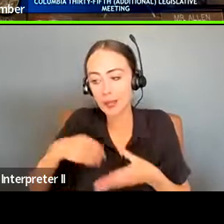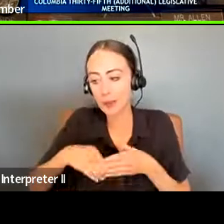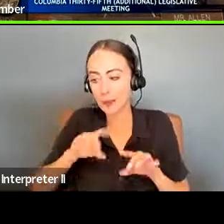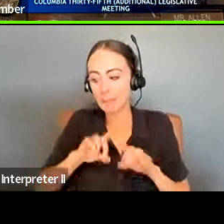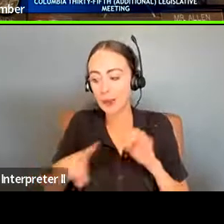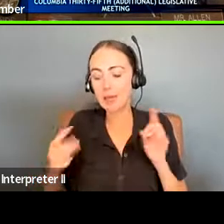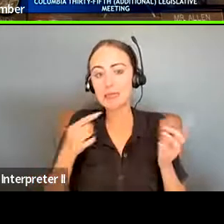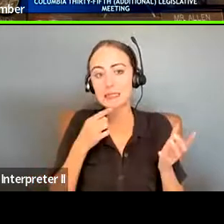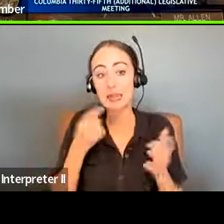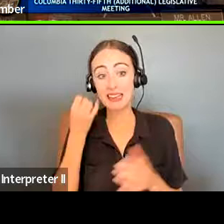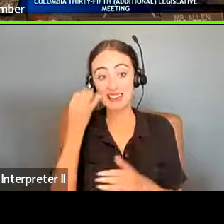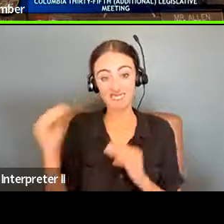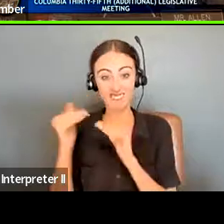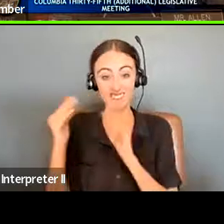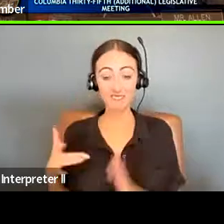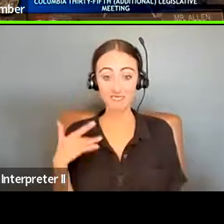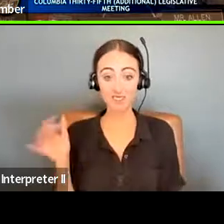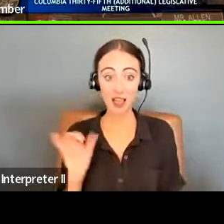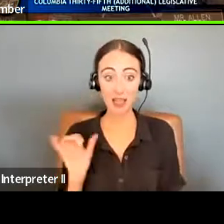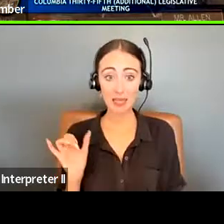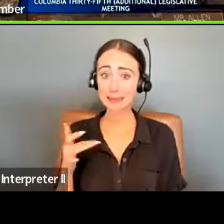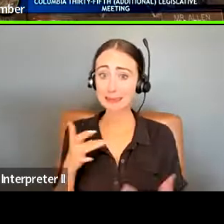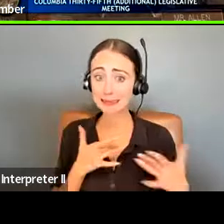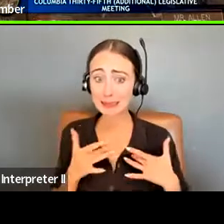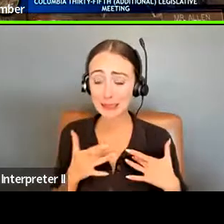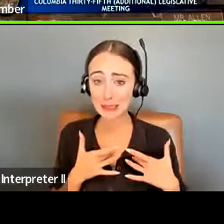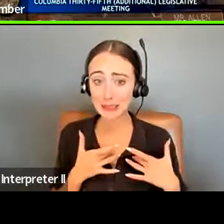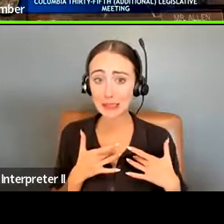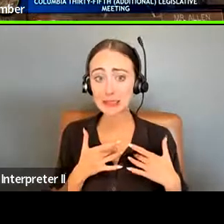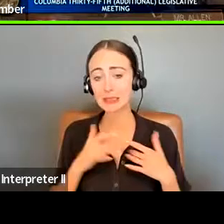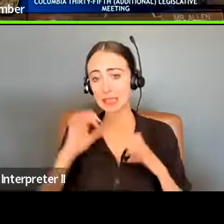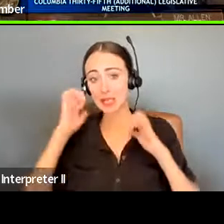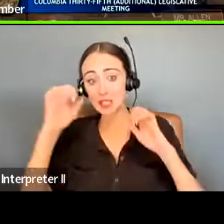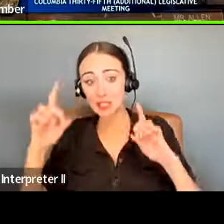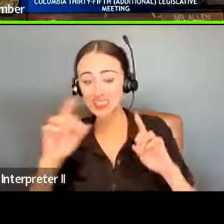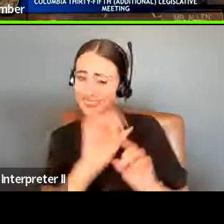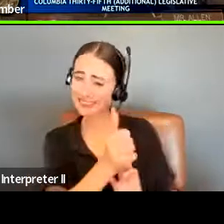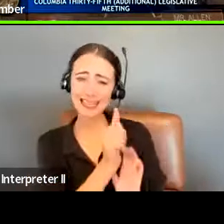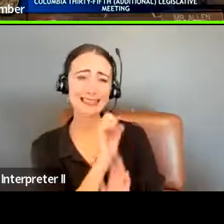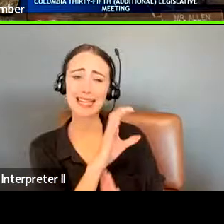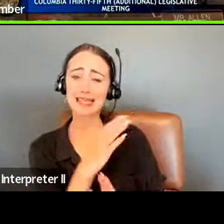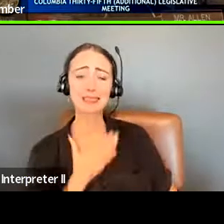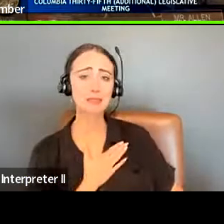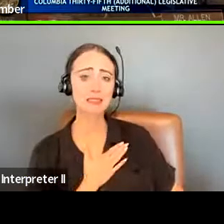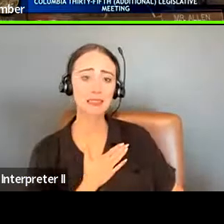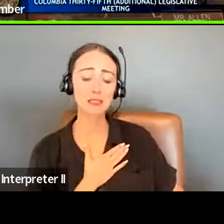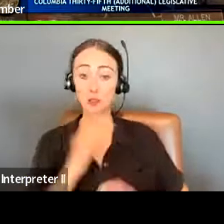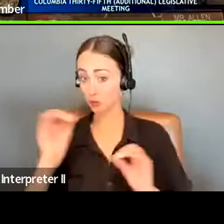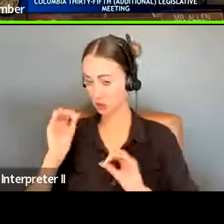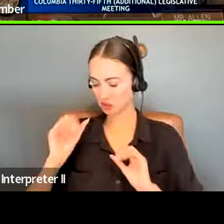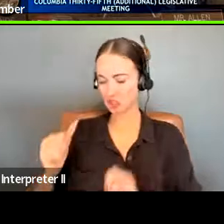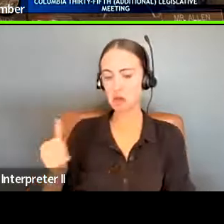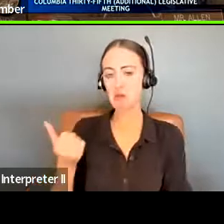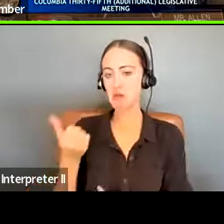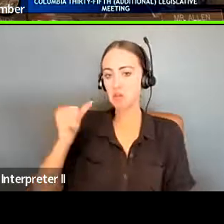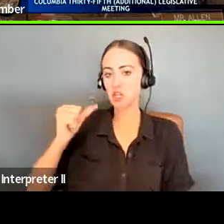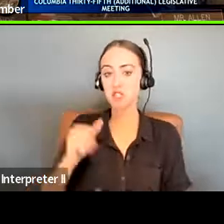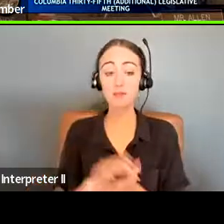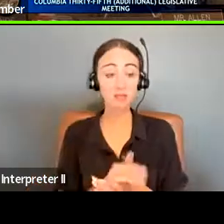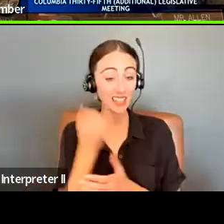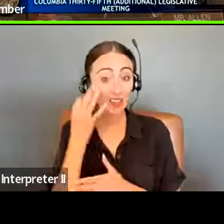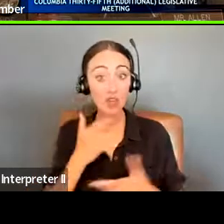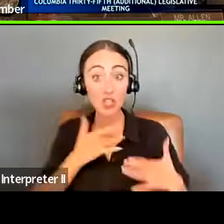say if my colleagues are feeling like we are concerned about that kind of education, if I just have 10 more seconds, Mr. Chair. If there's no objection. If we are concerned about